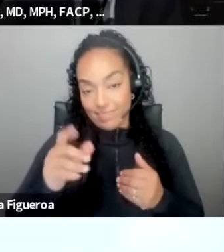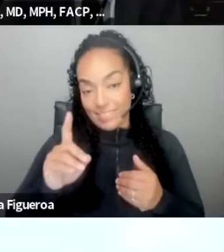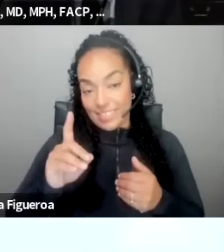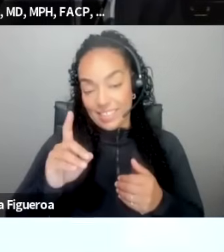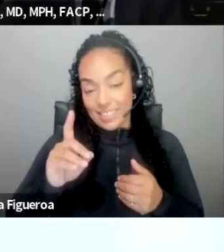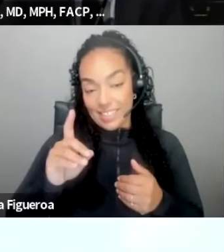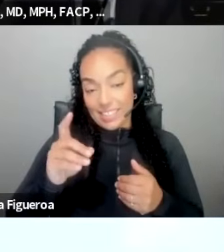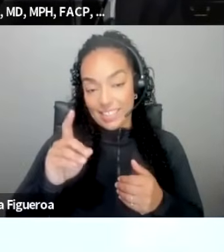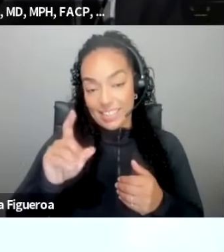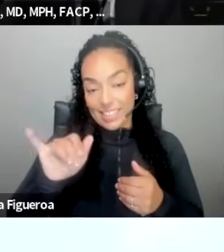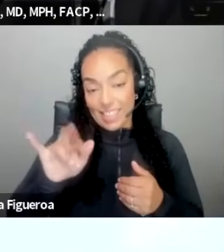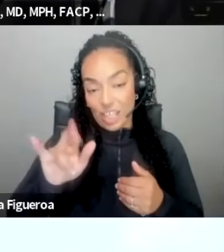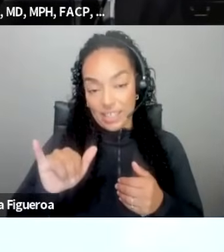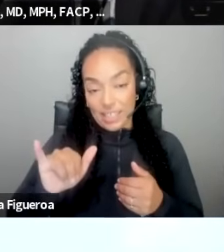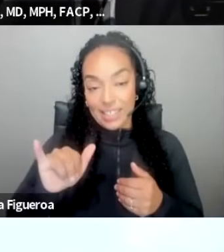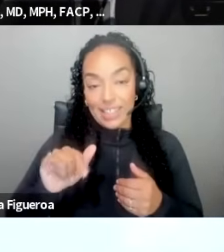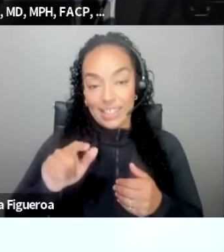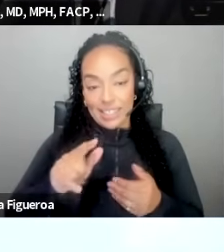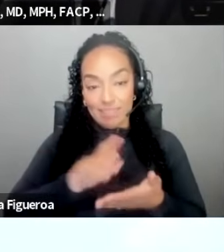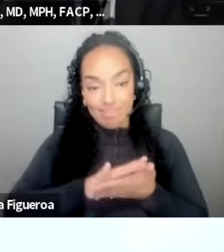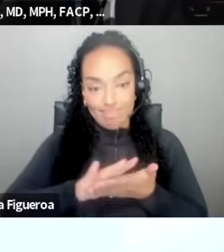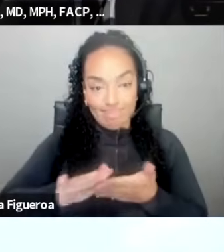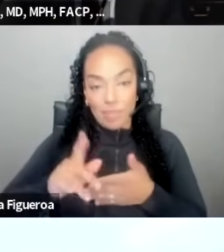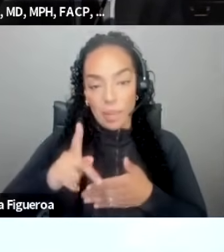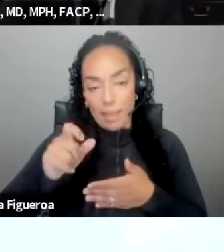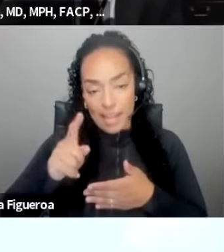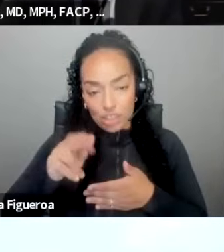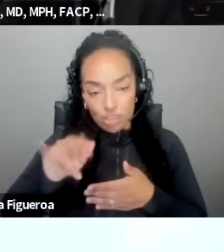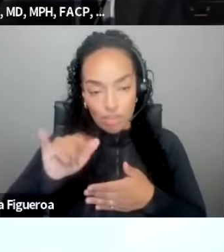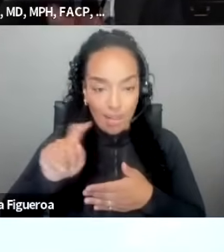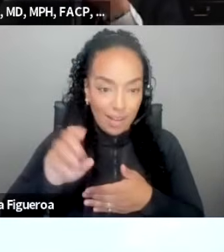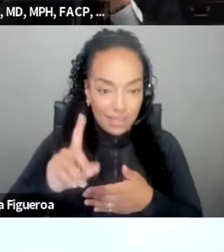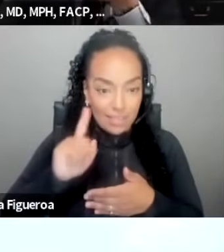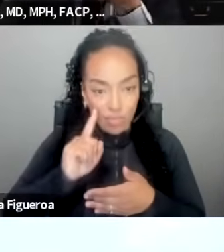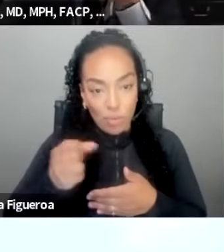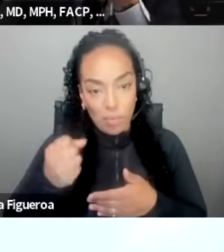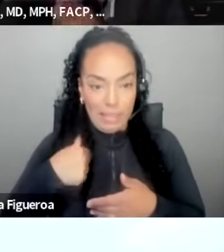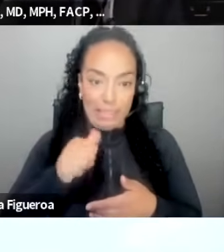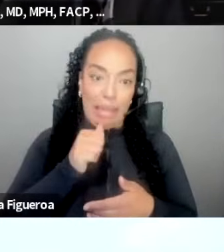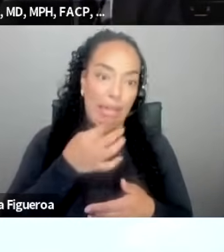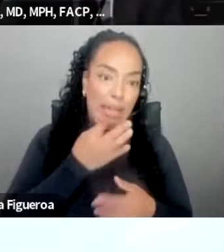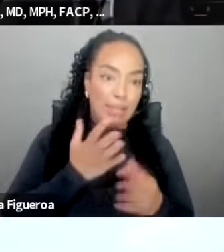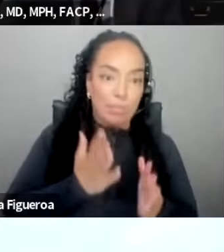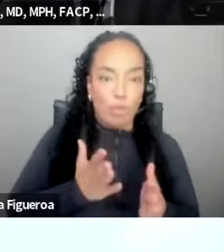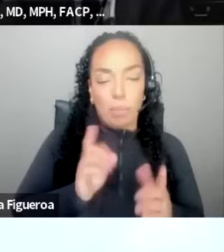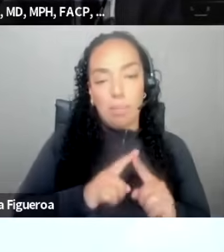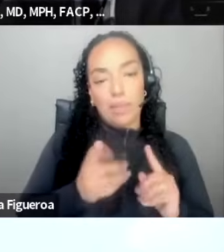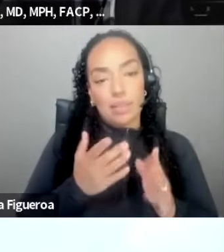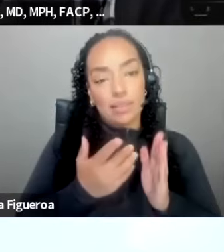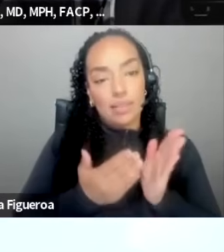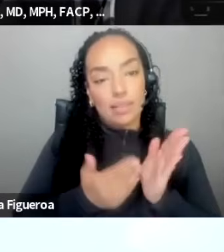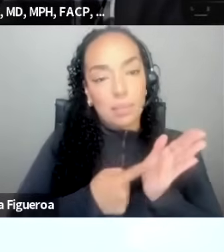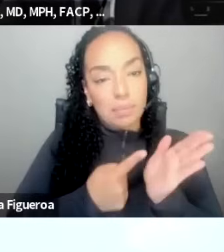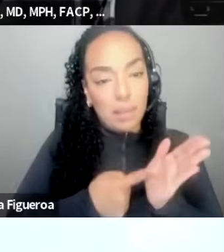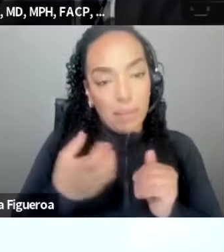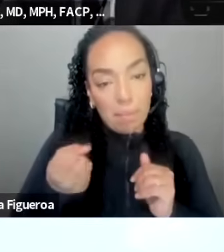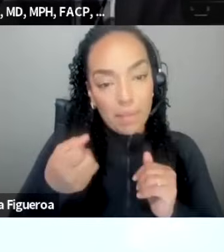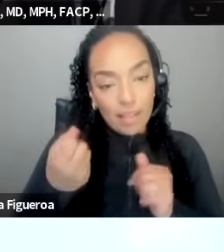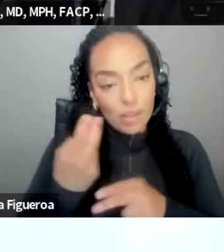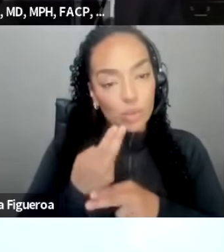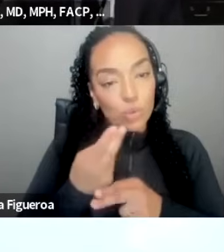their milk, all their milk for production, may be and I'm not an expert in this area, but some of that milk might be used for cheeses